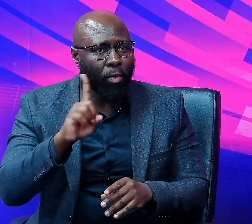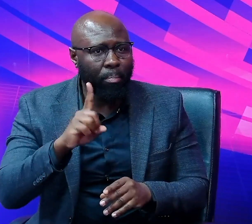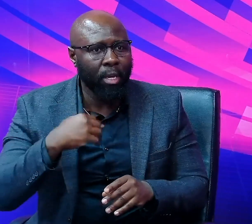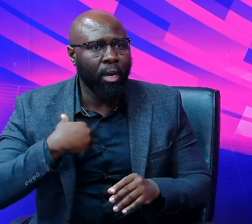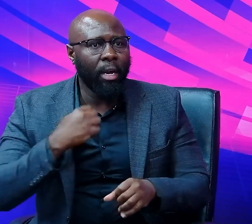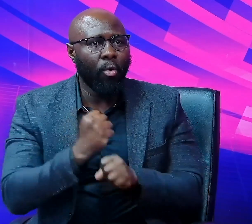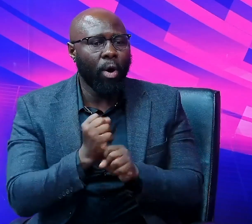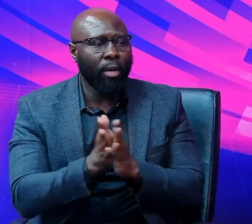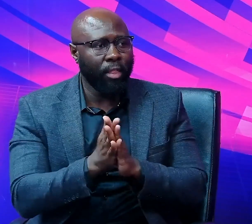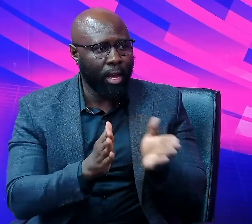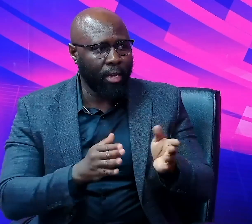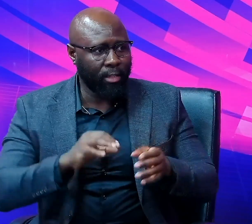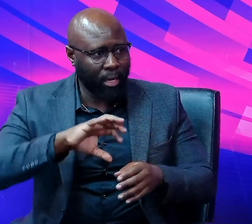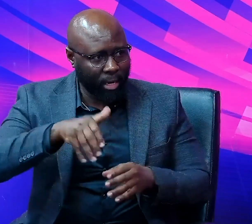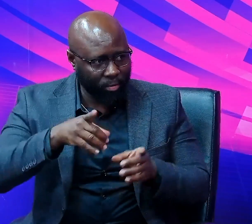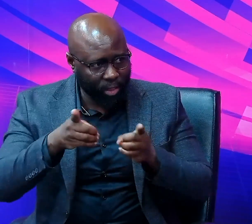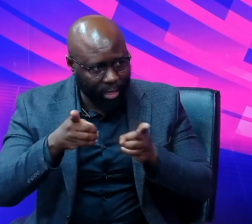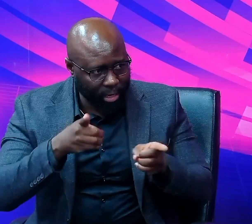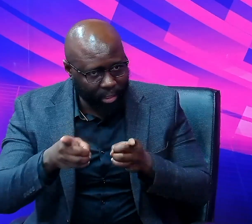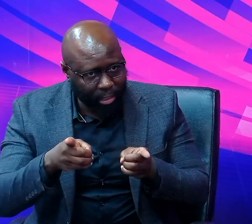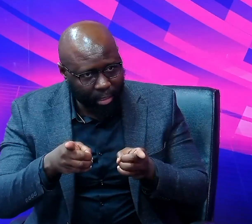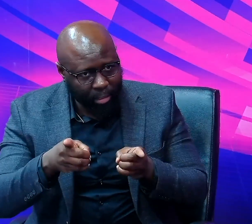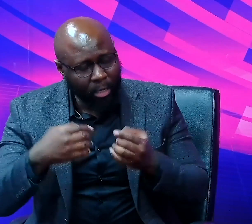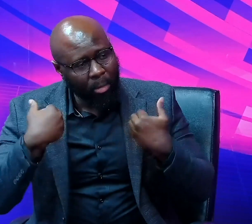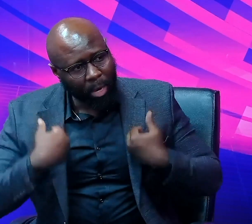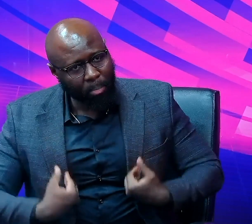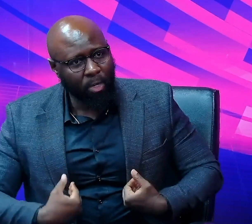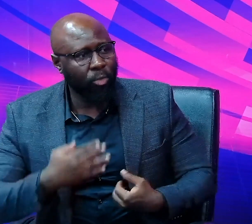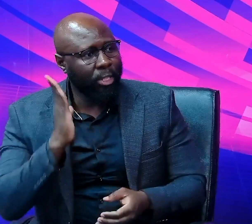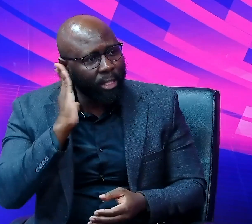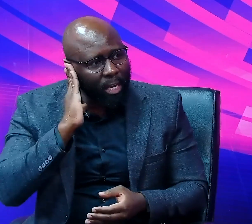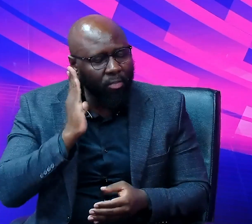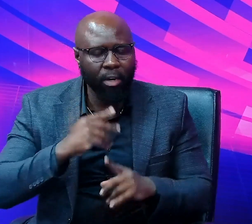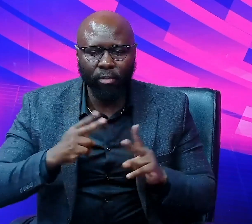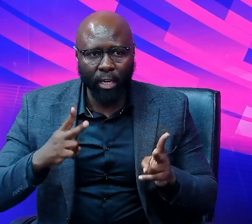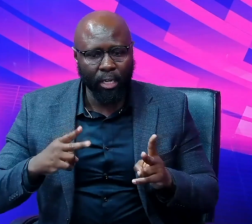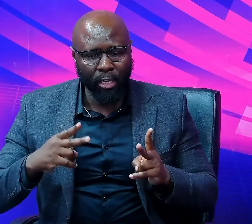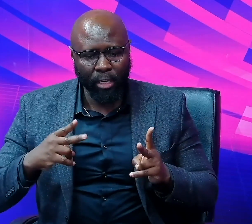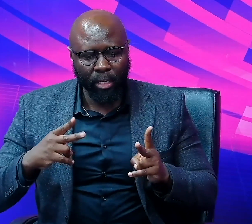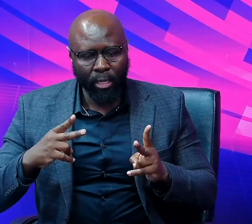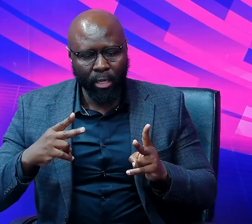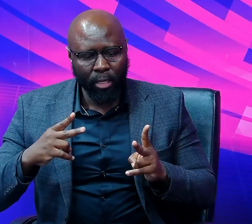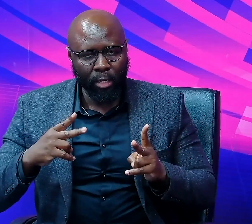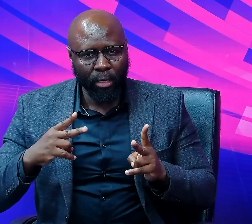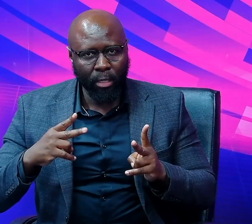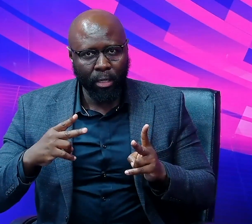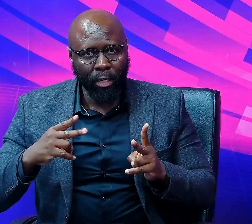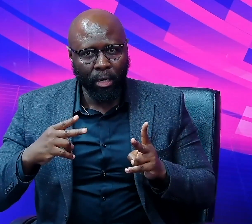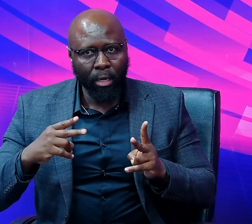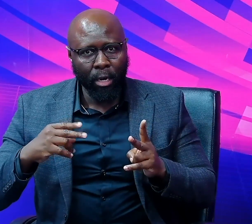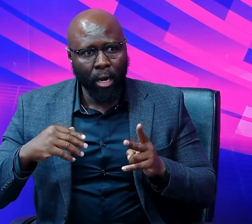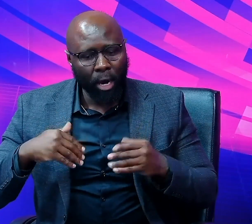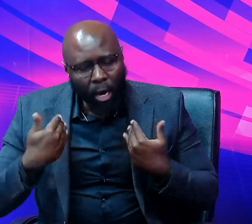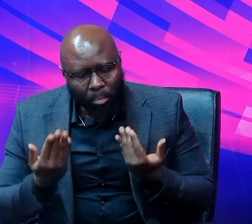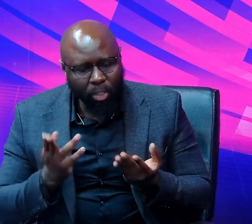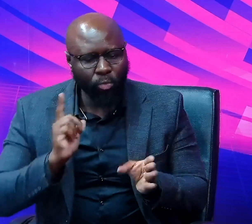in Kenya. I am based in Nairobi. And I work there as a country director. And I am deaf.